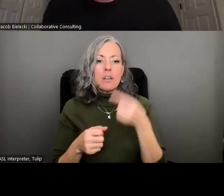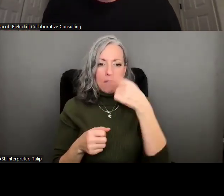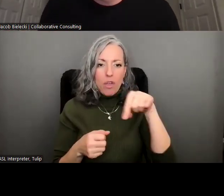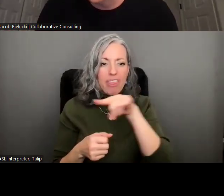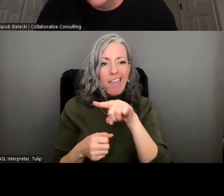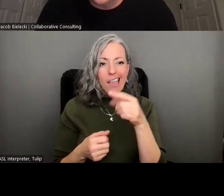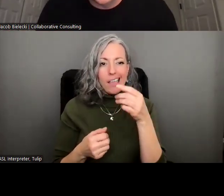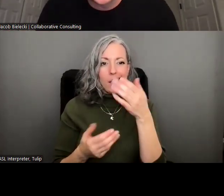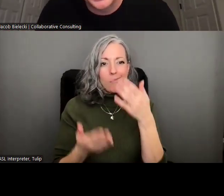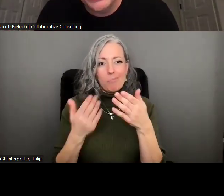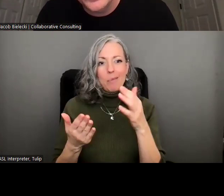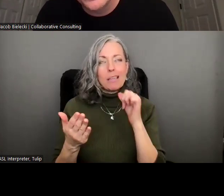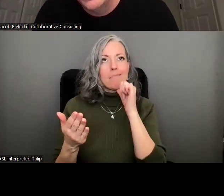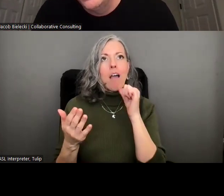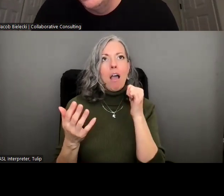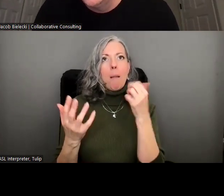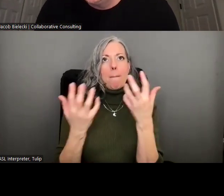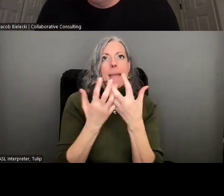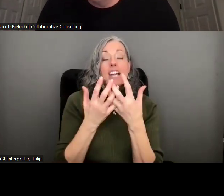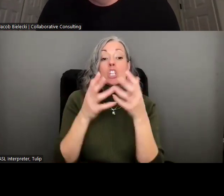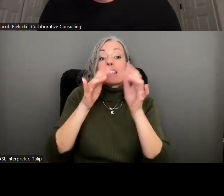not meet certain performance standards,